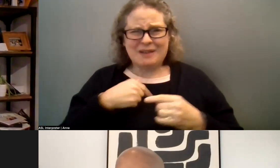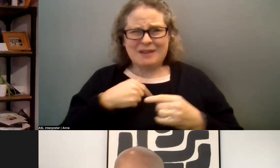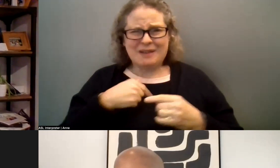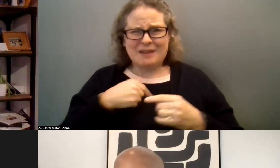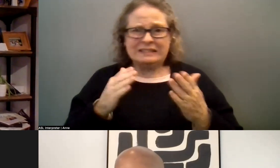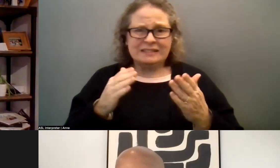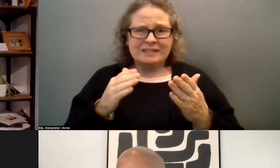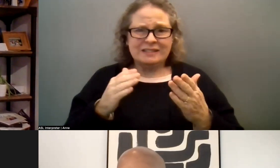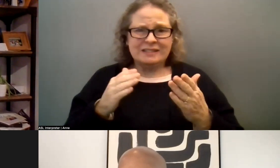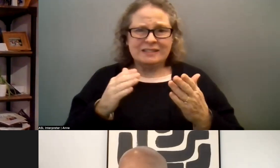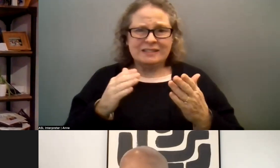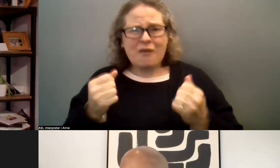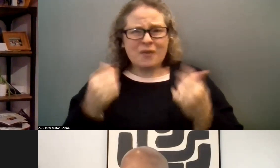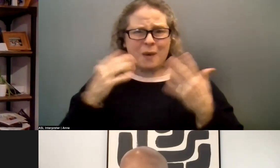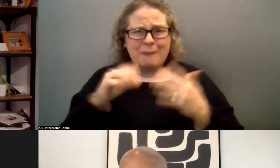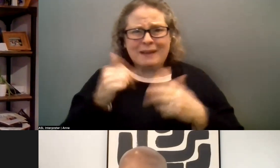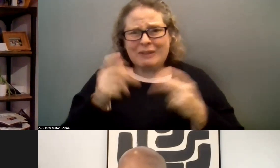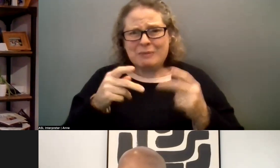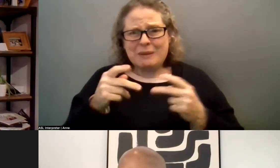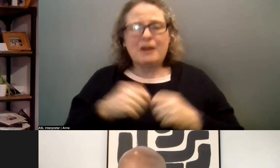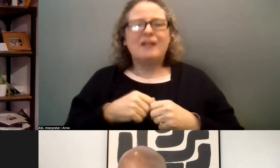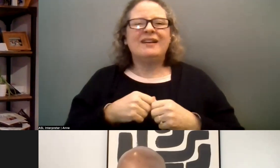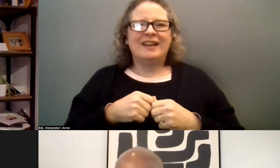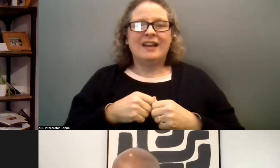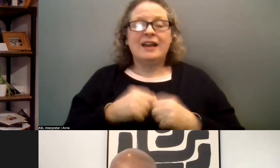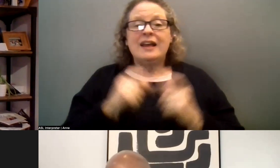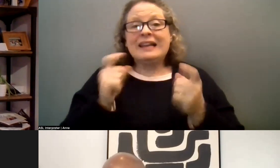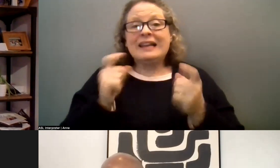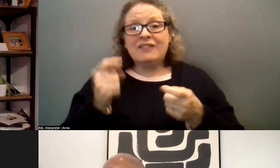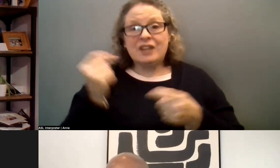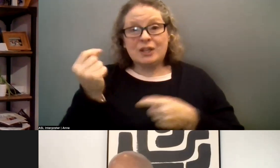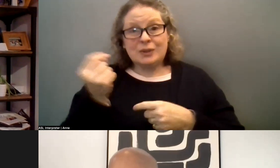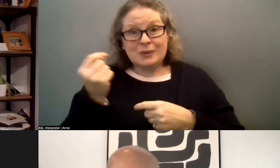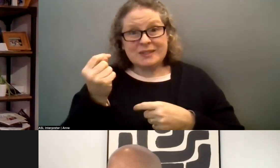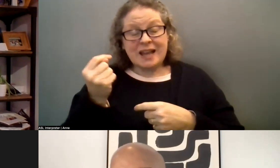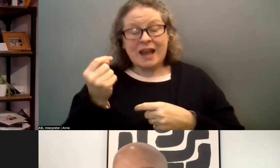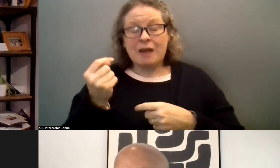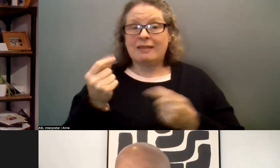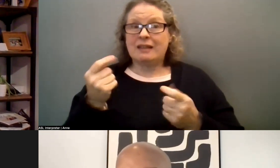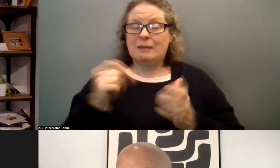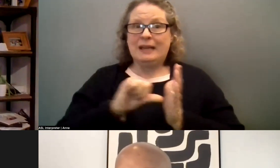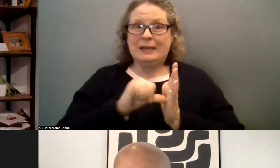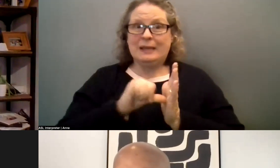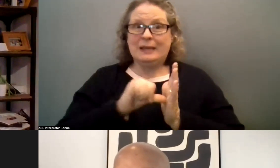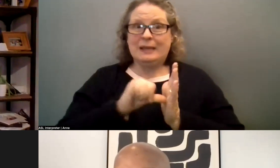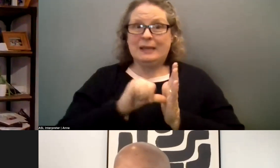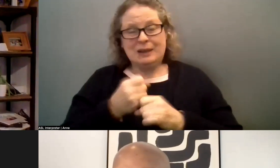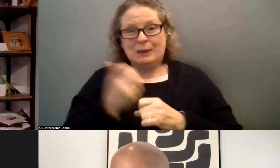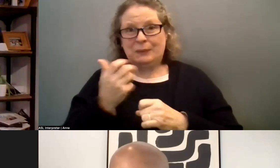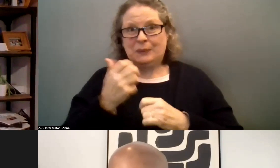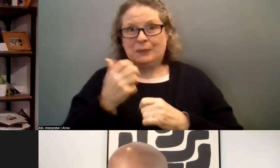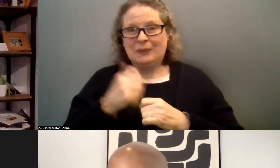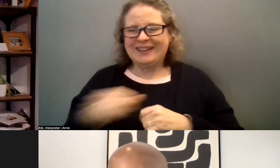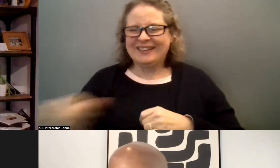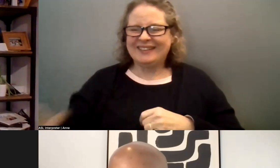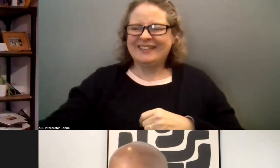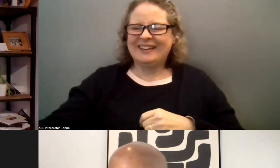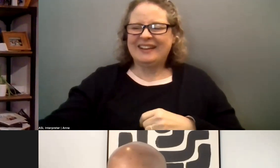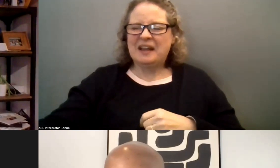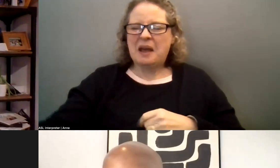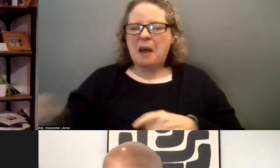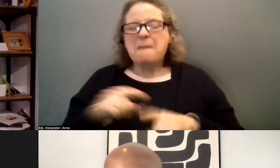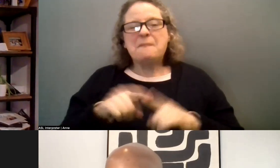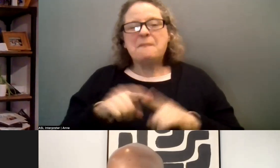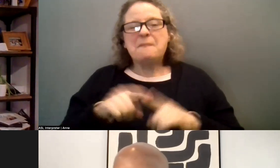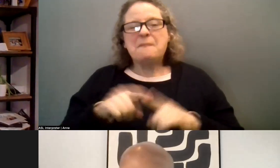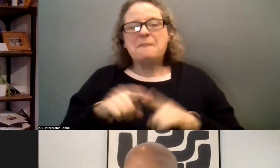And can we all just say that Giving Tuesday was a little intense this year? All right, so here is